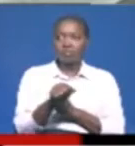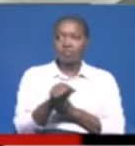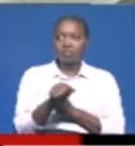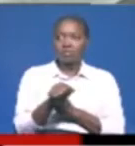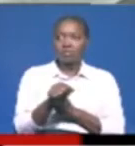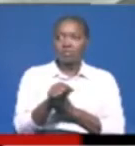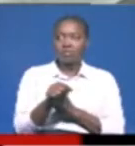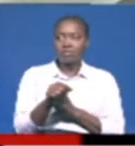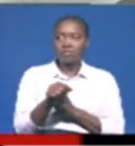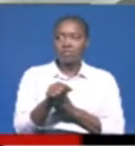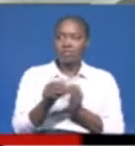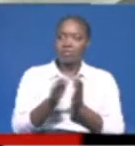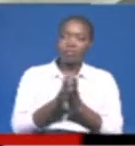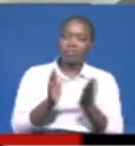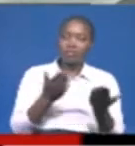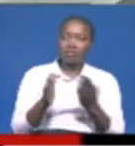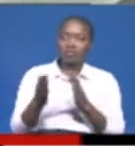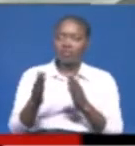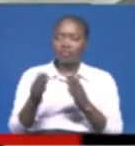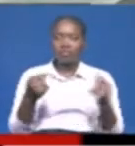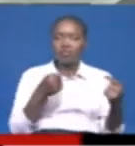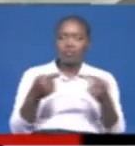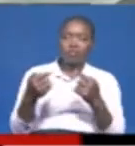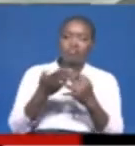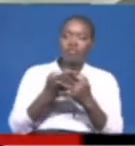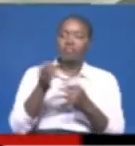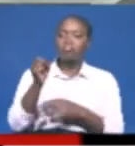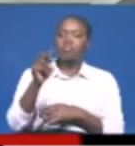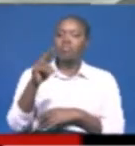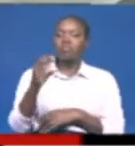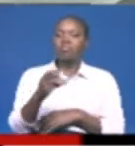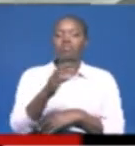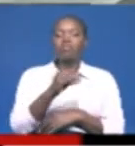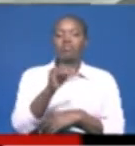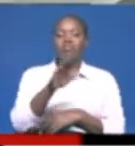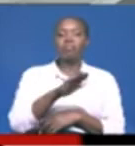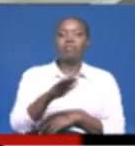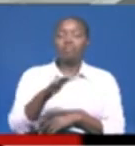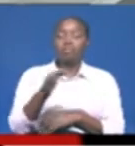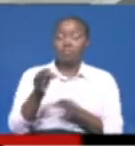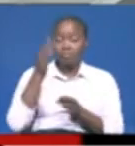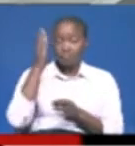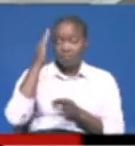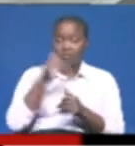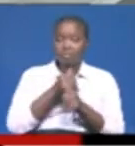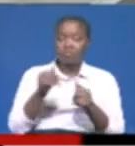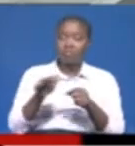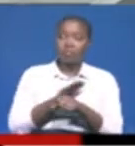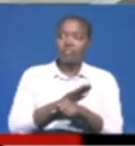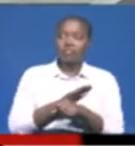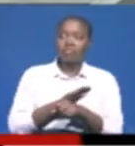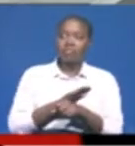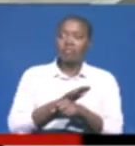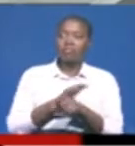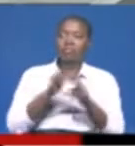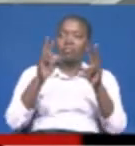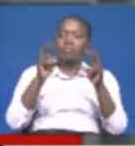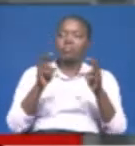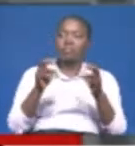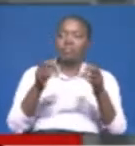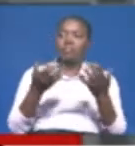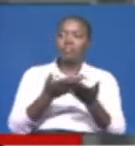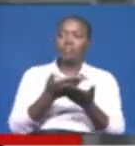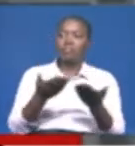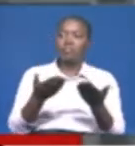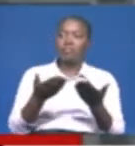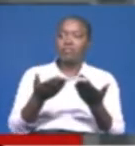ping pong between SRC and if you know, if you remember, or if you noted, most of those decisions were being implemented during the election